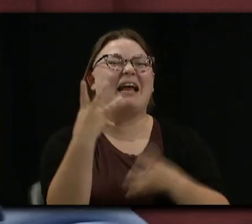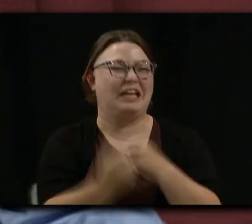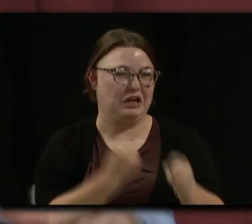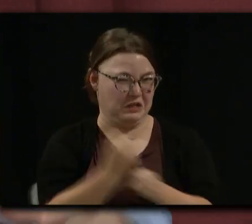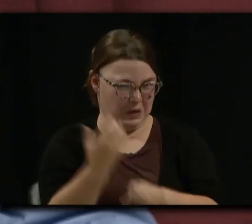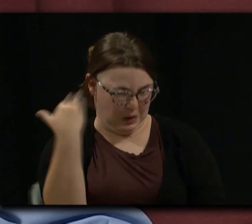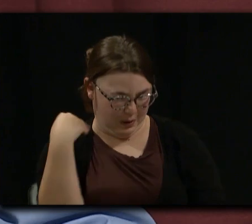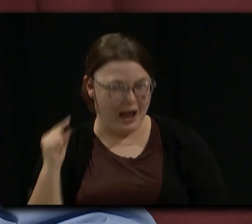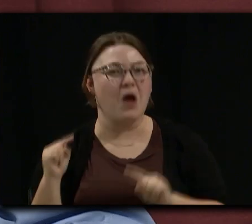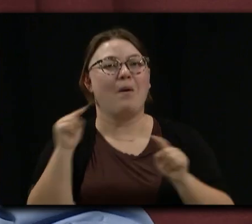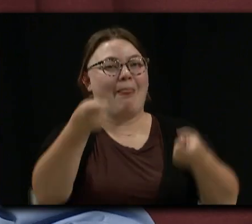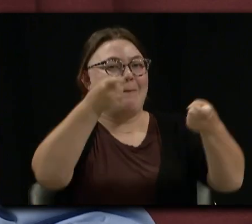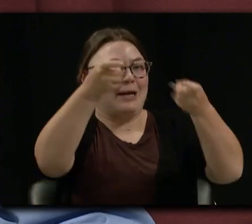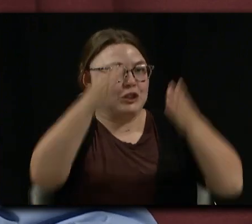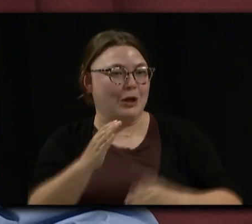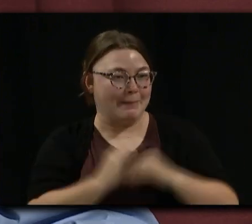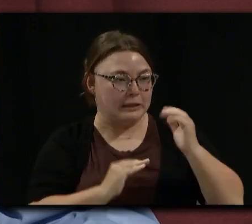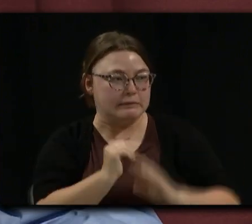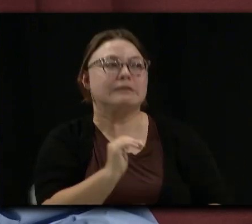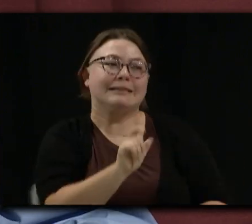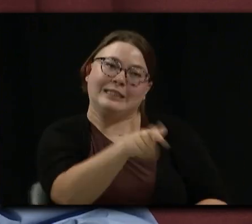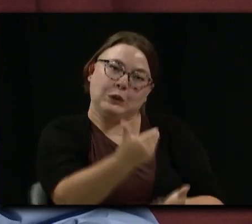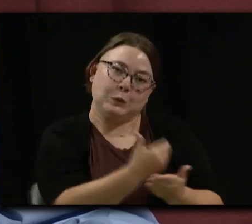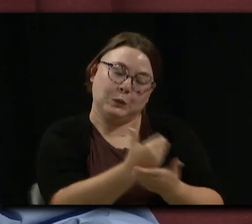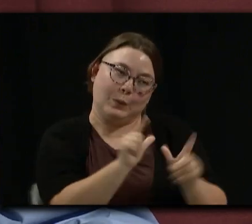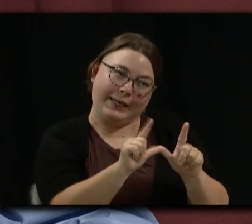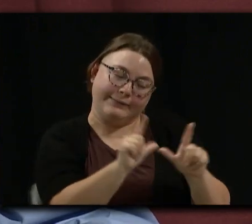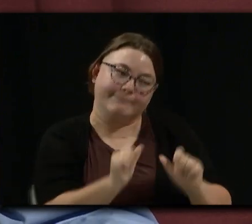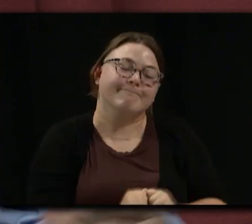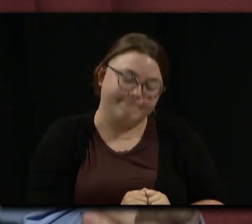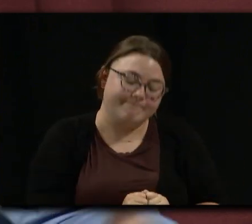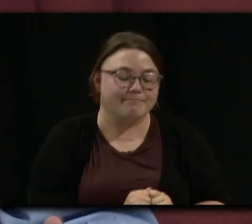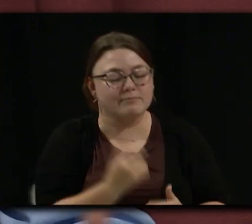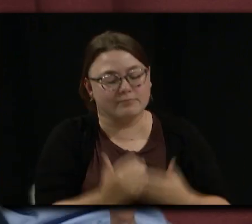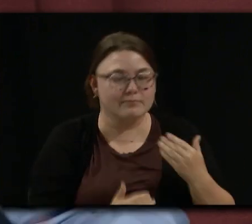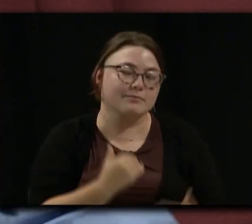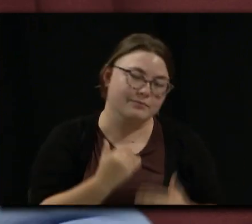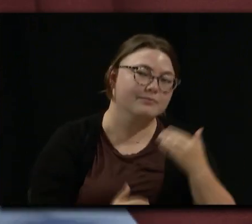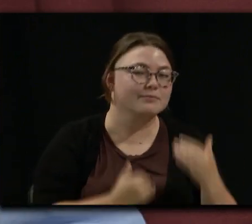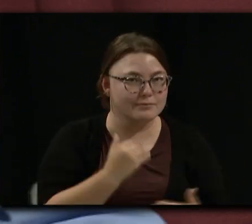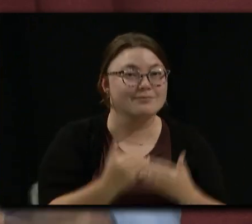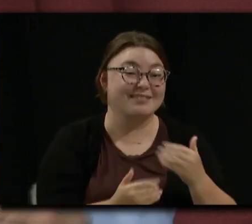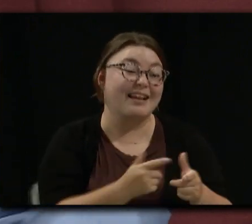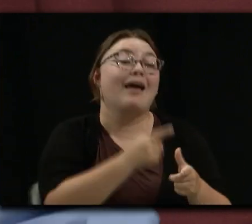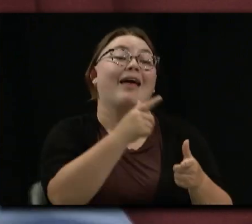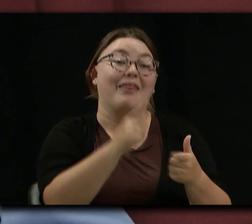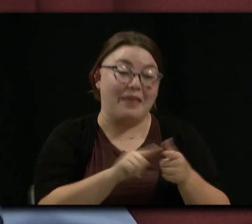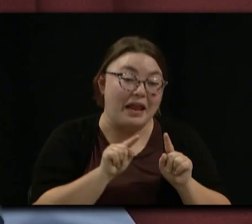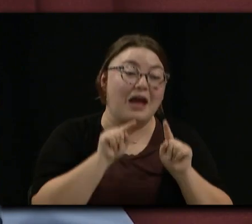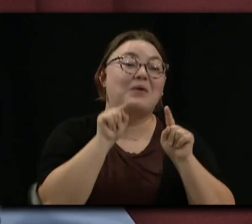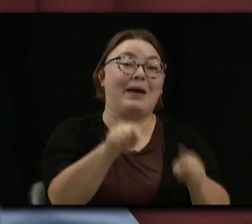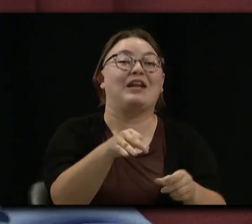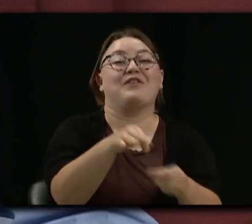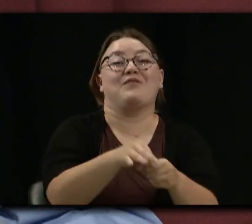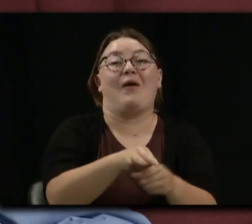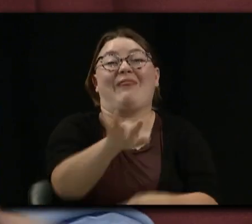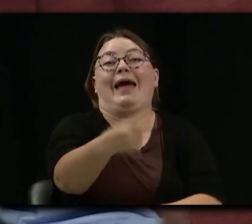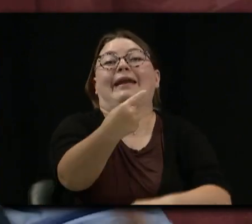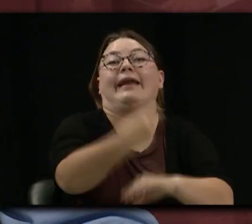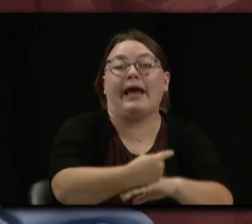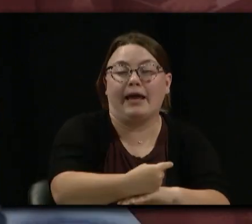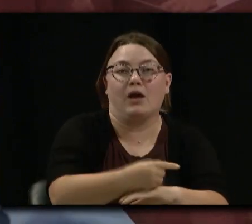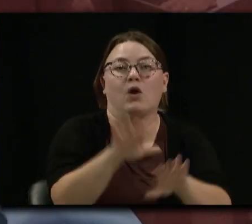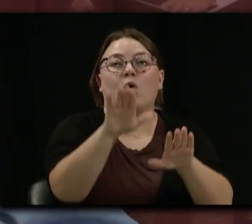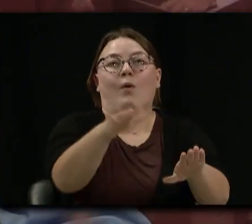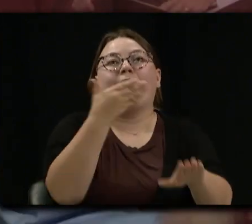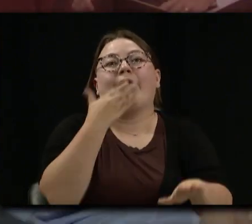down to the administration building, got my new ID as valid, and actually went down and voted in person that particular day. Wow. Years